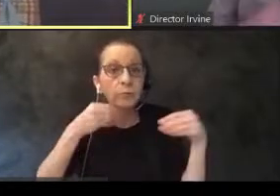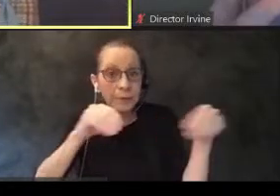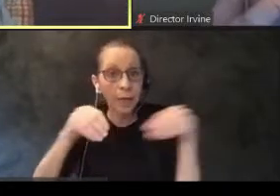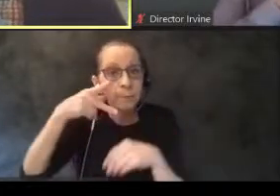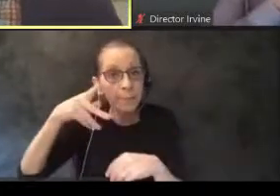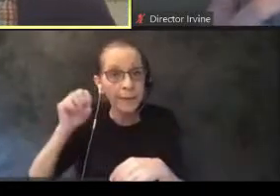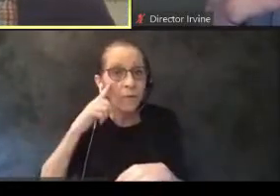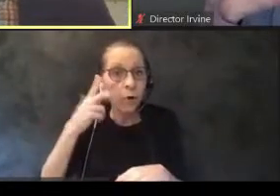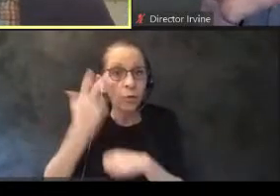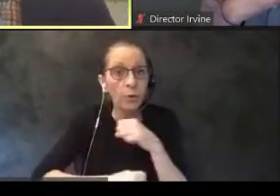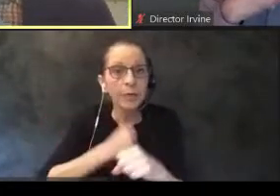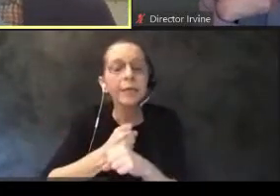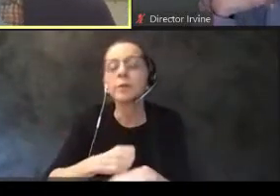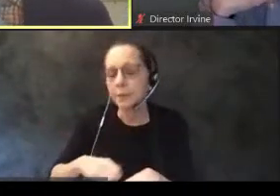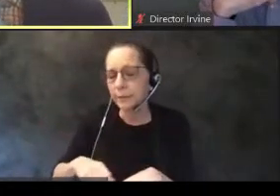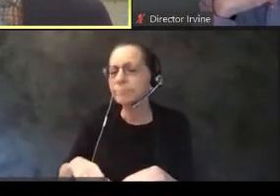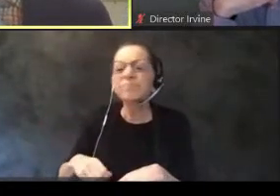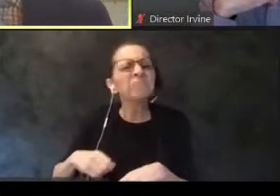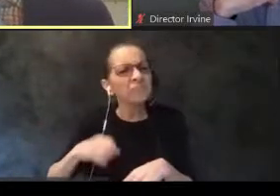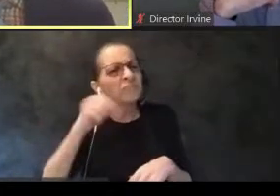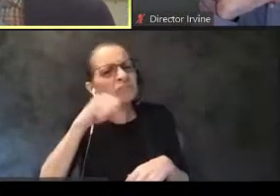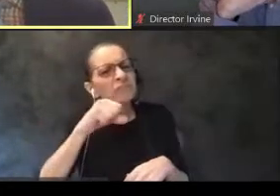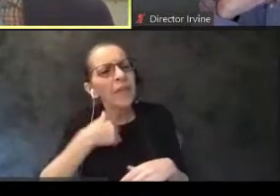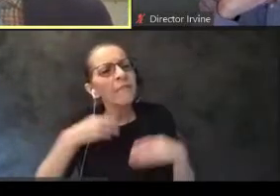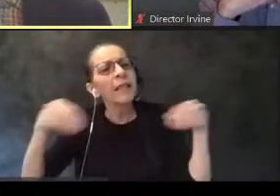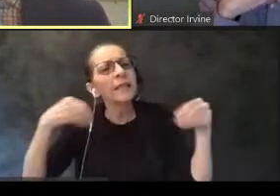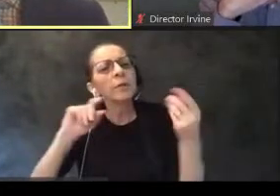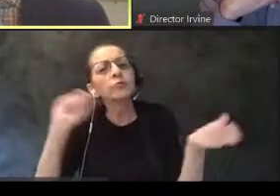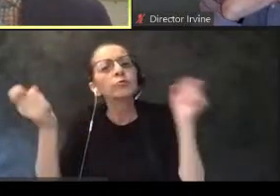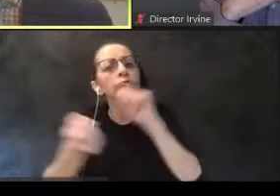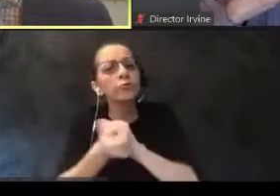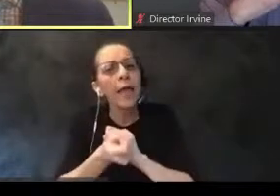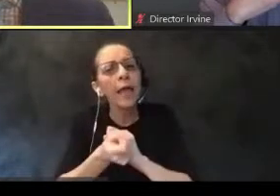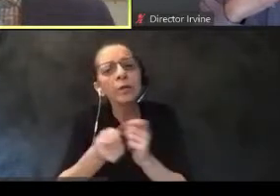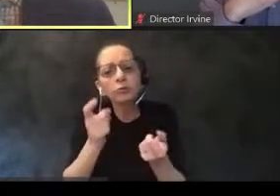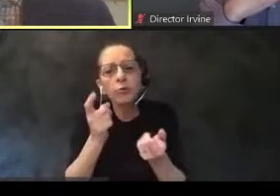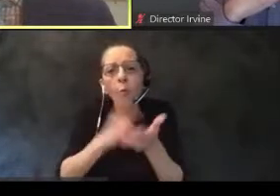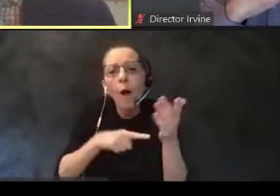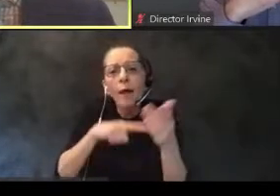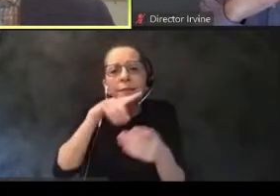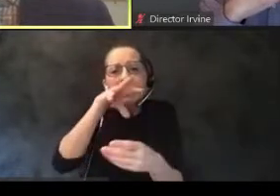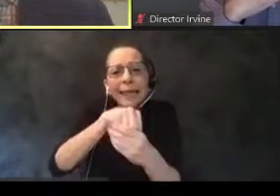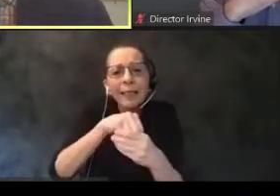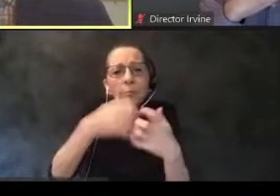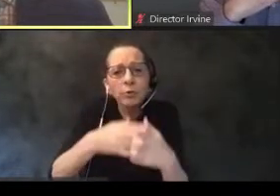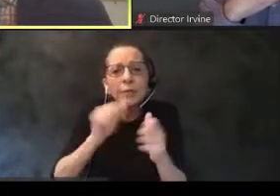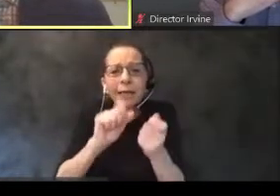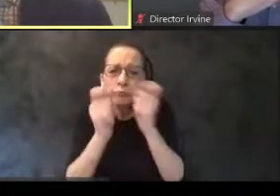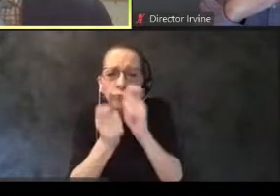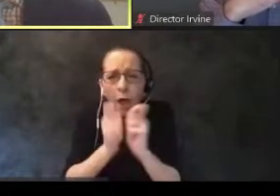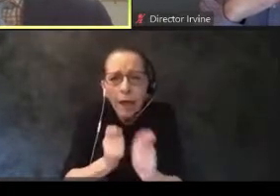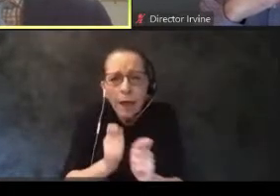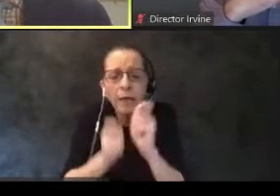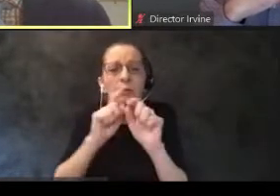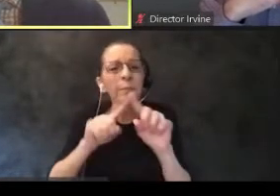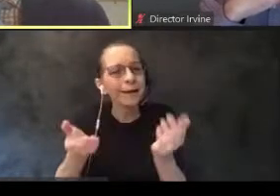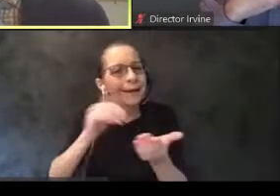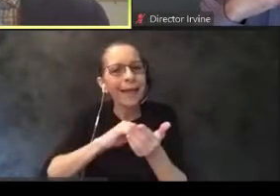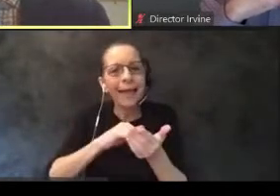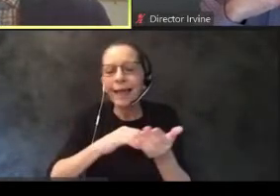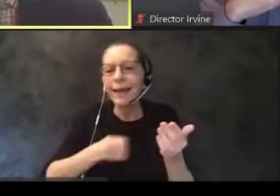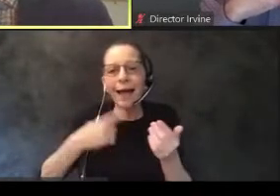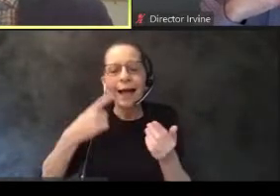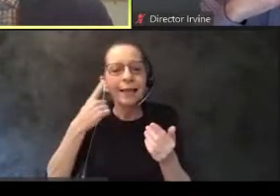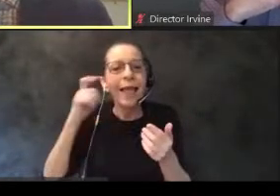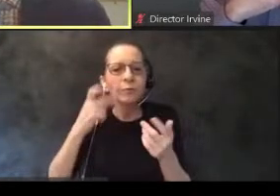Potentially. There is some flexibility to change the makeup of what's in the machines. But I think that, we'll have to